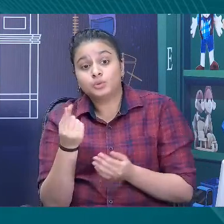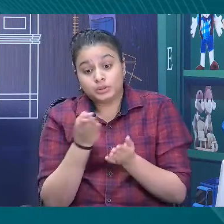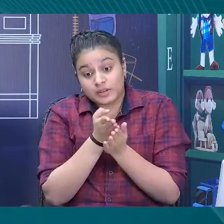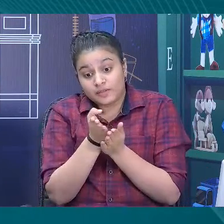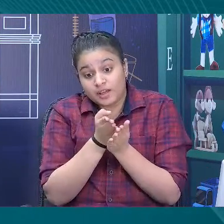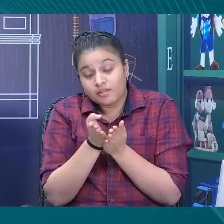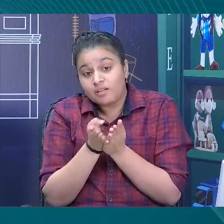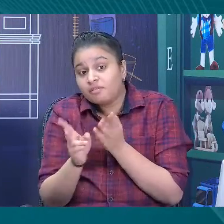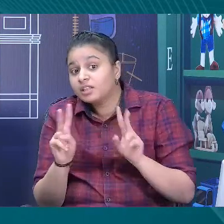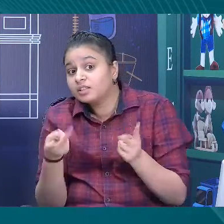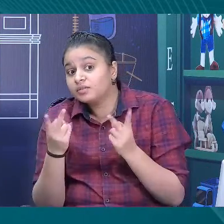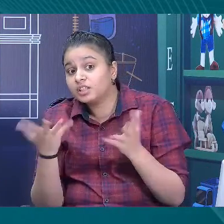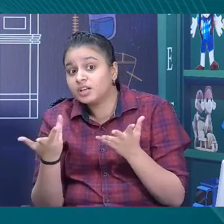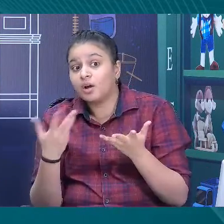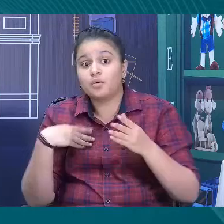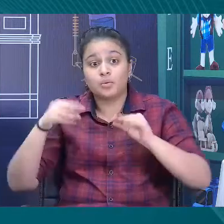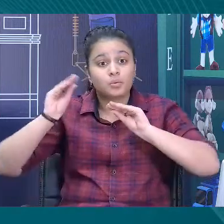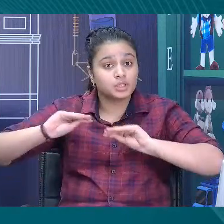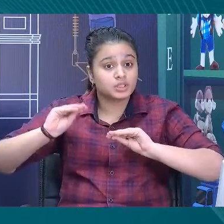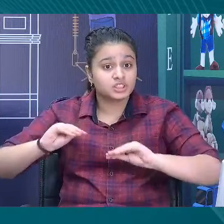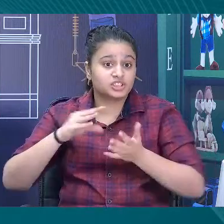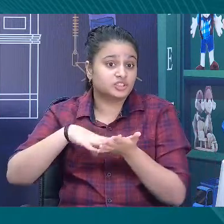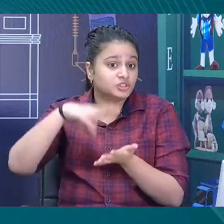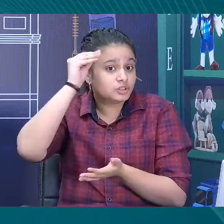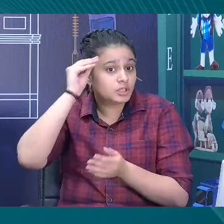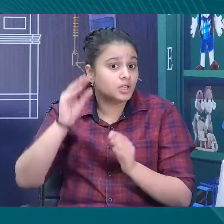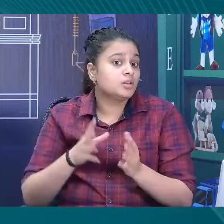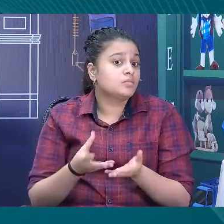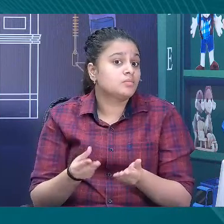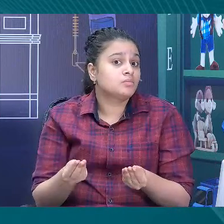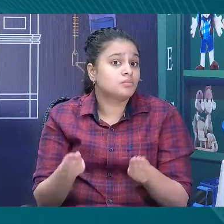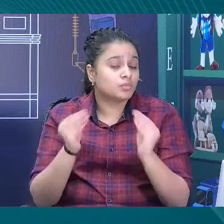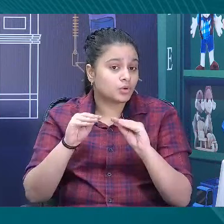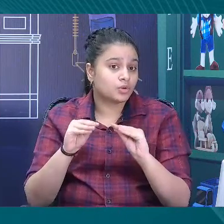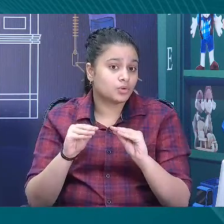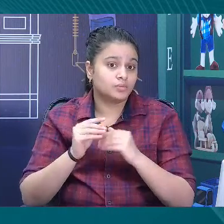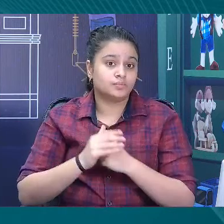using various sensory